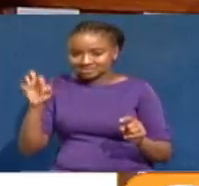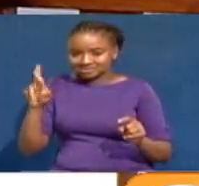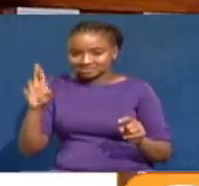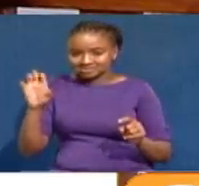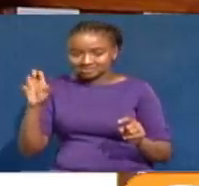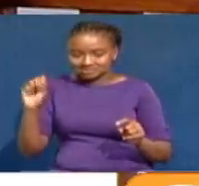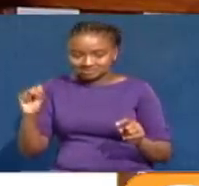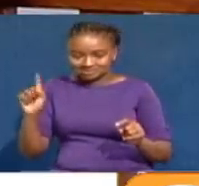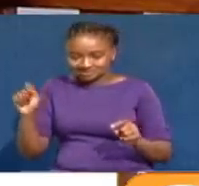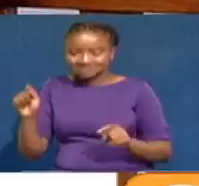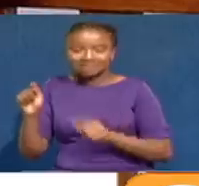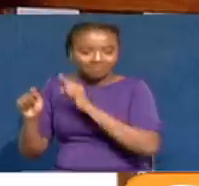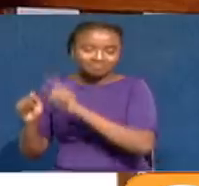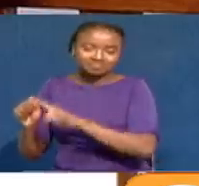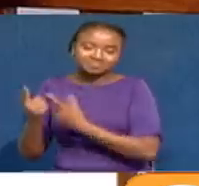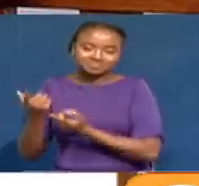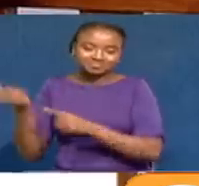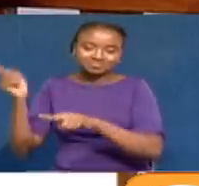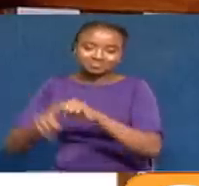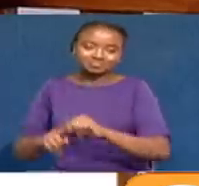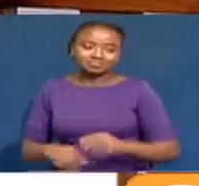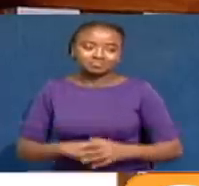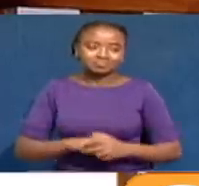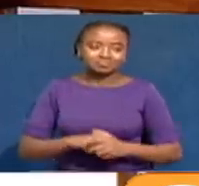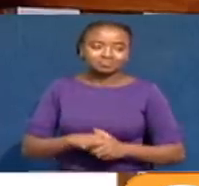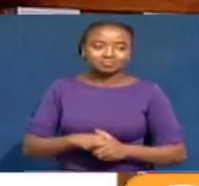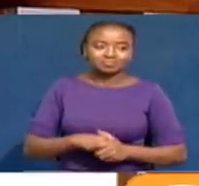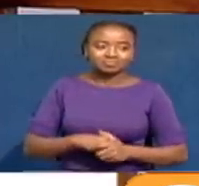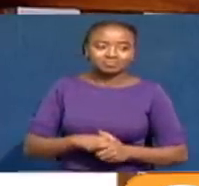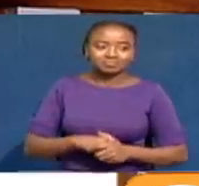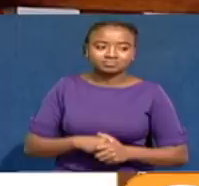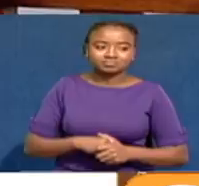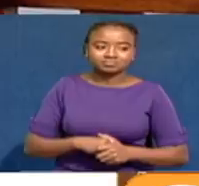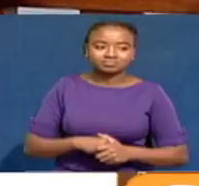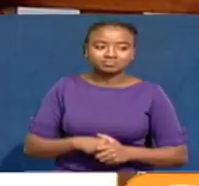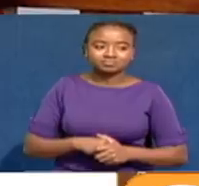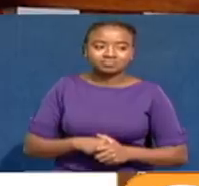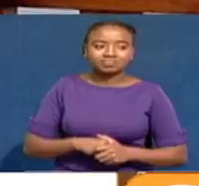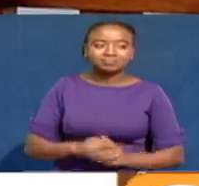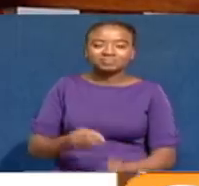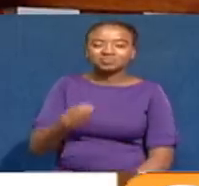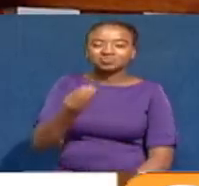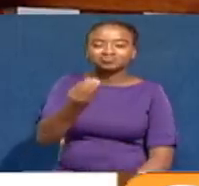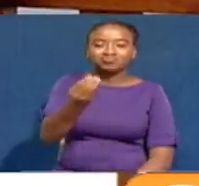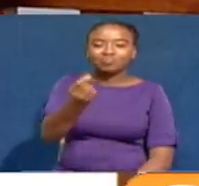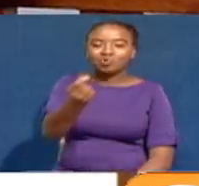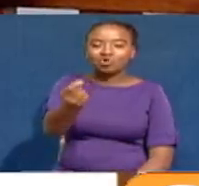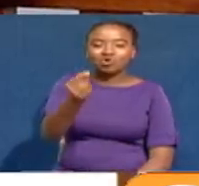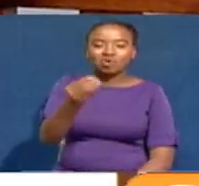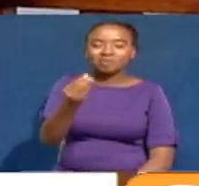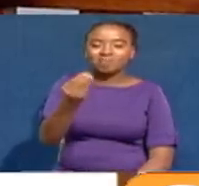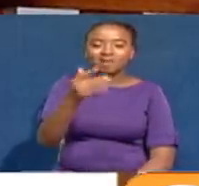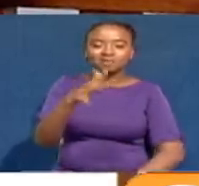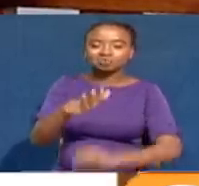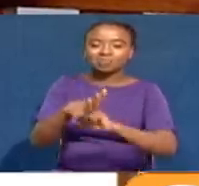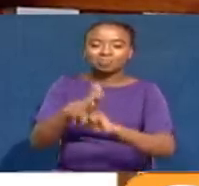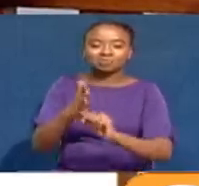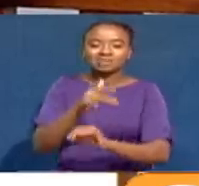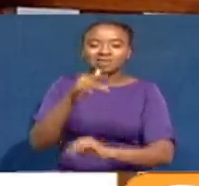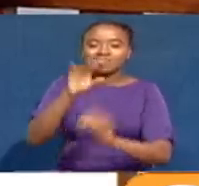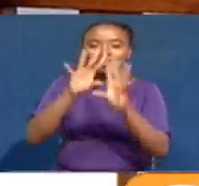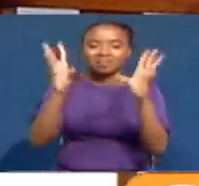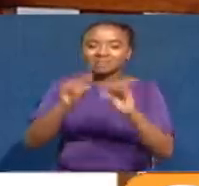Which are the ceremonies of signing loans, apart from the one you saw the other day with IMF, something just to support the budgetary support.